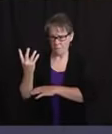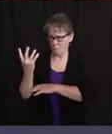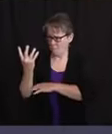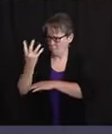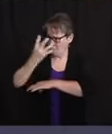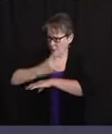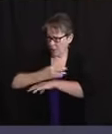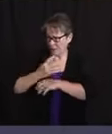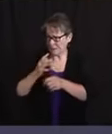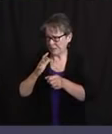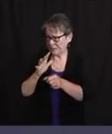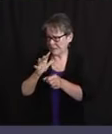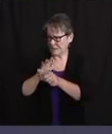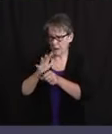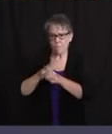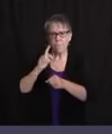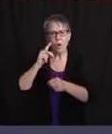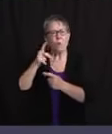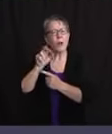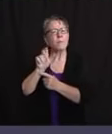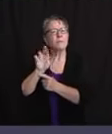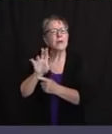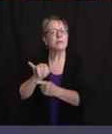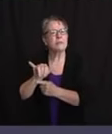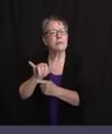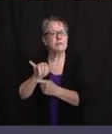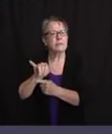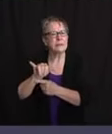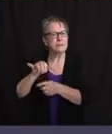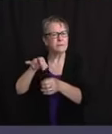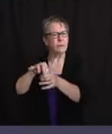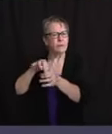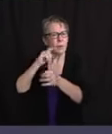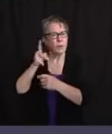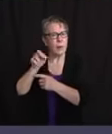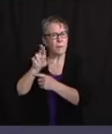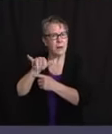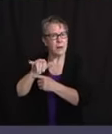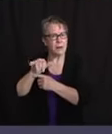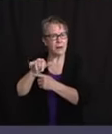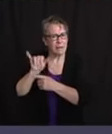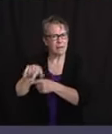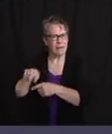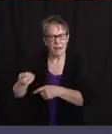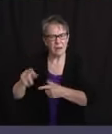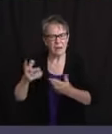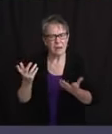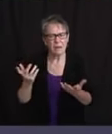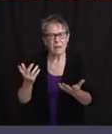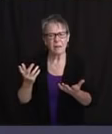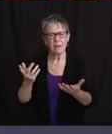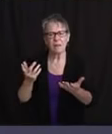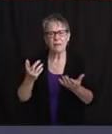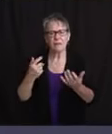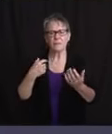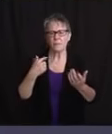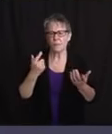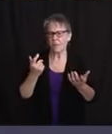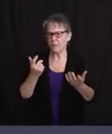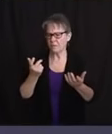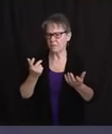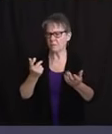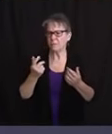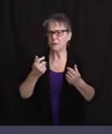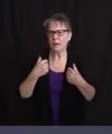or not a ballot is counted? Because we've also seen hundreds of ballots arrive without postmarks. What do you say to voters